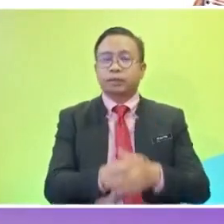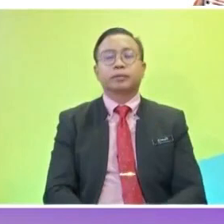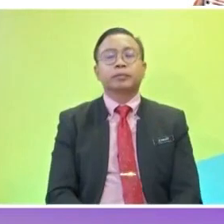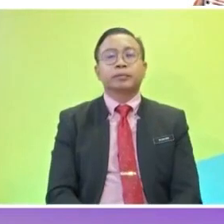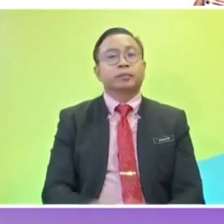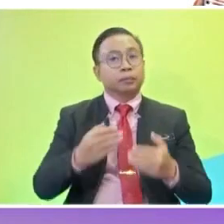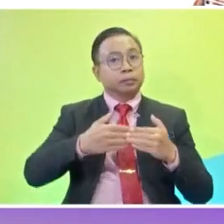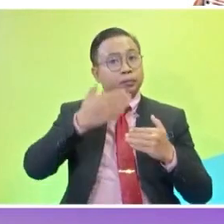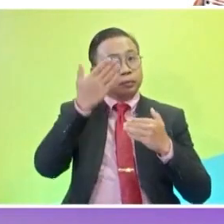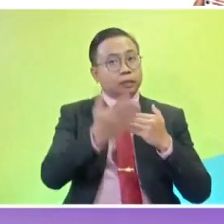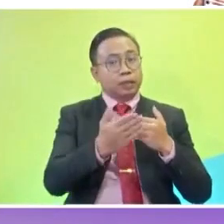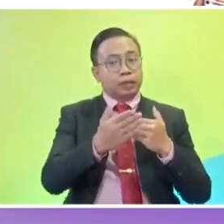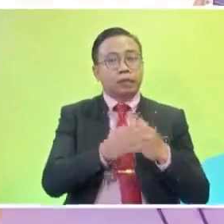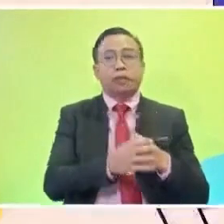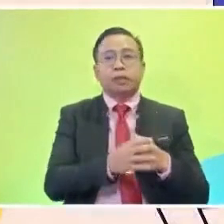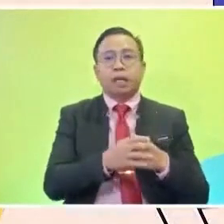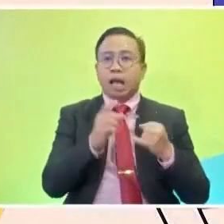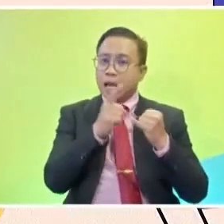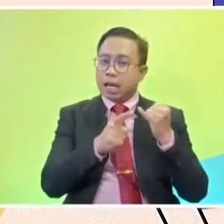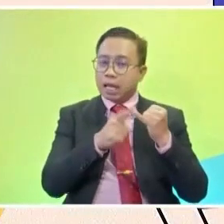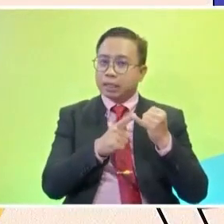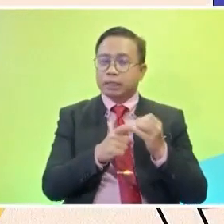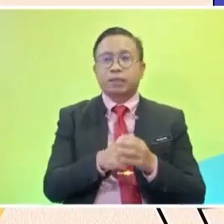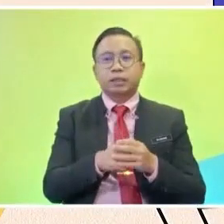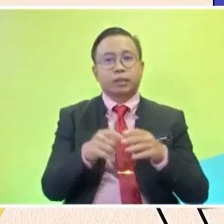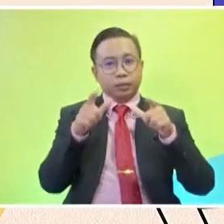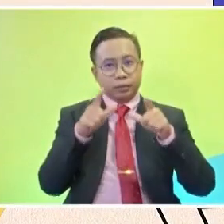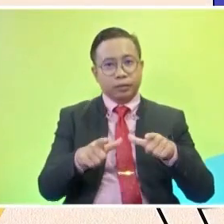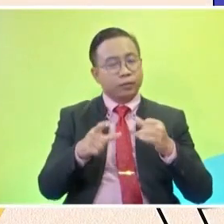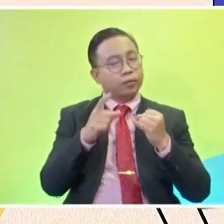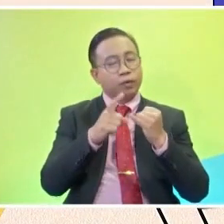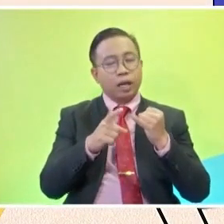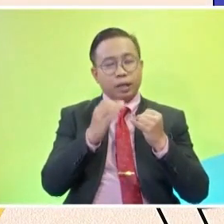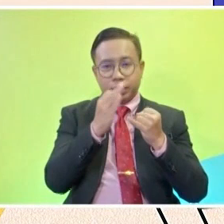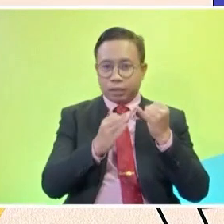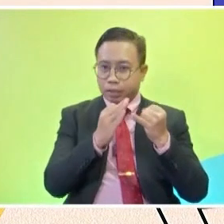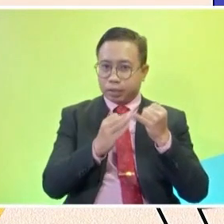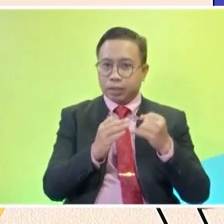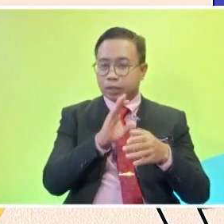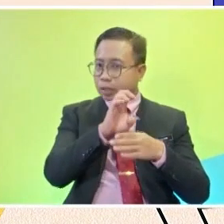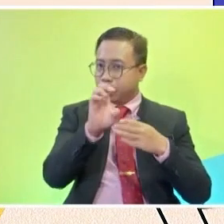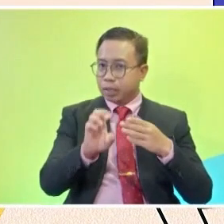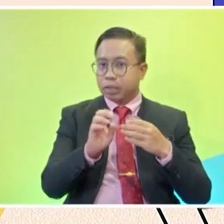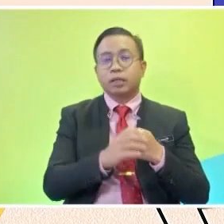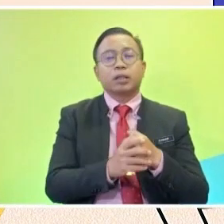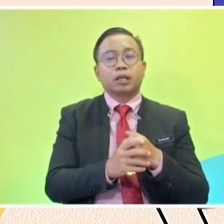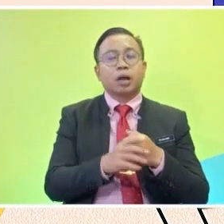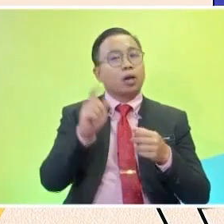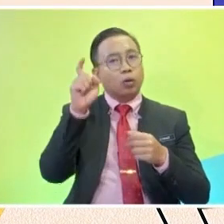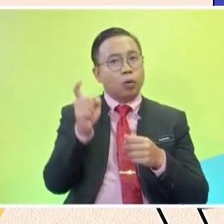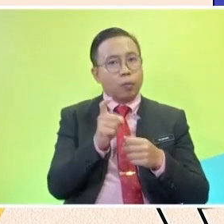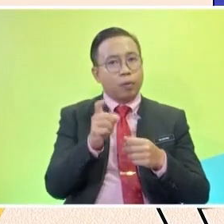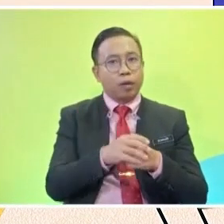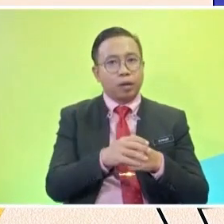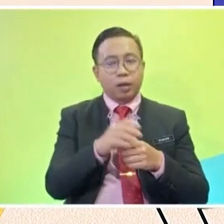and then next, and the last step, I've put the word finally. And as you can see, in all of these, we've got the comma at